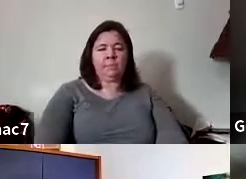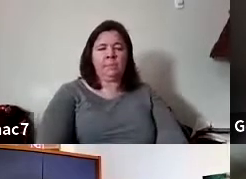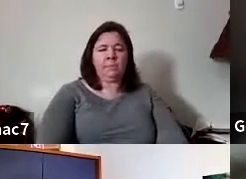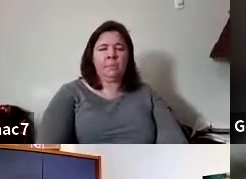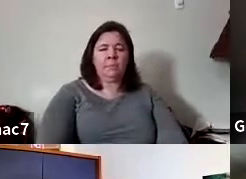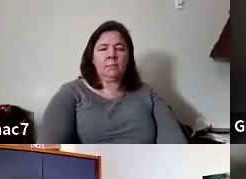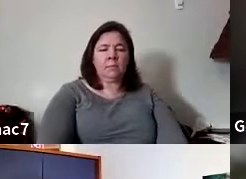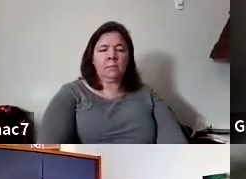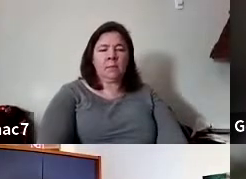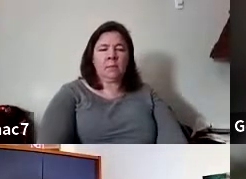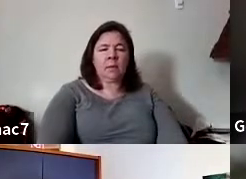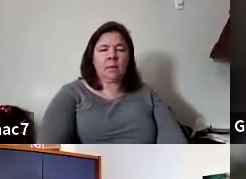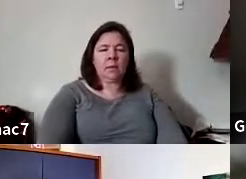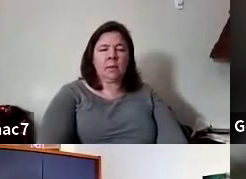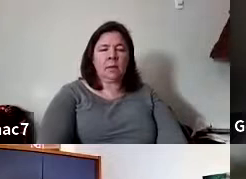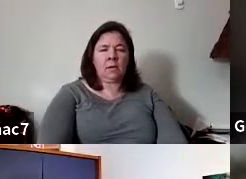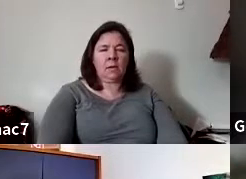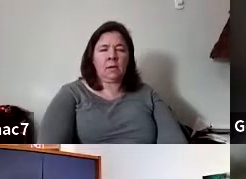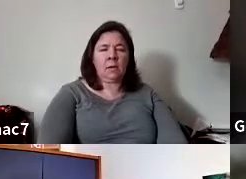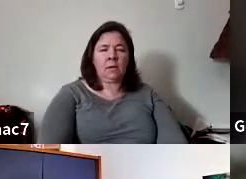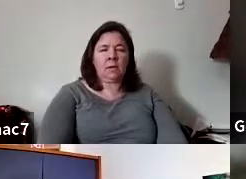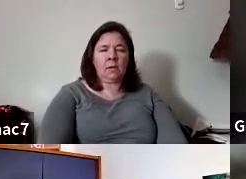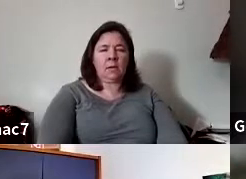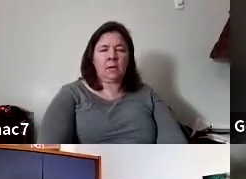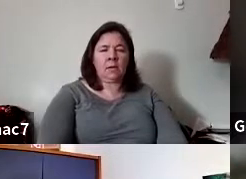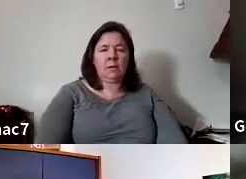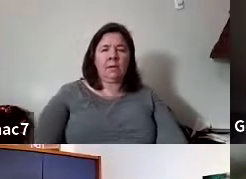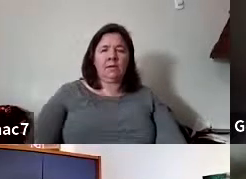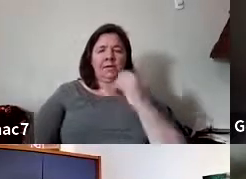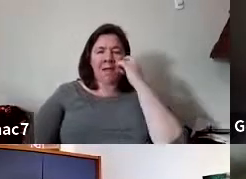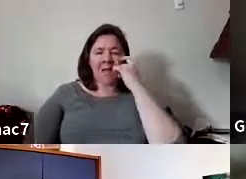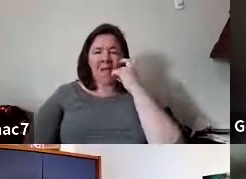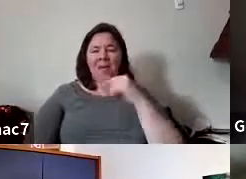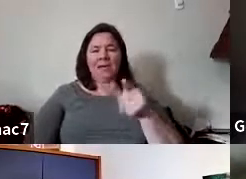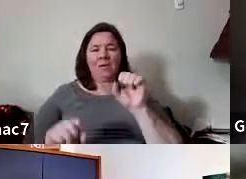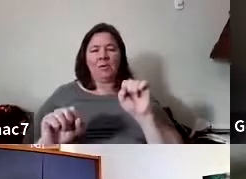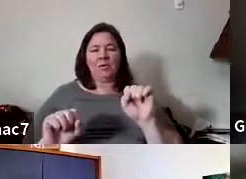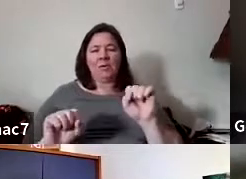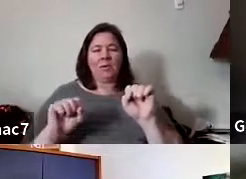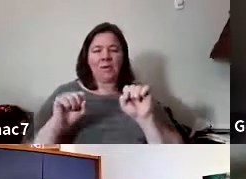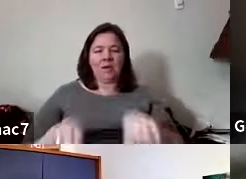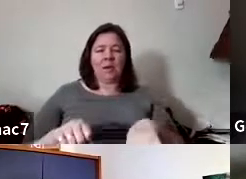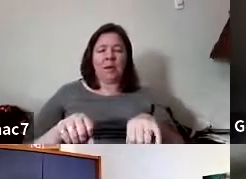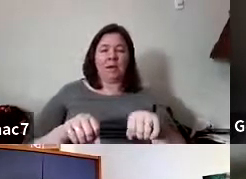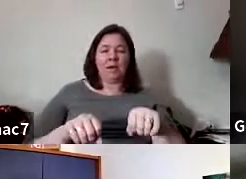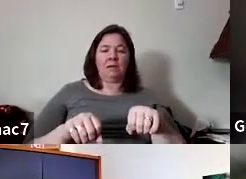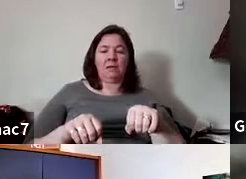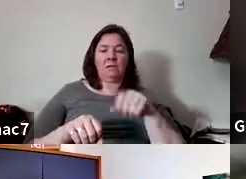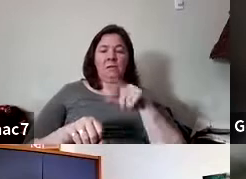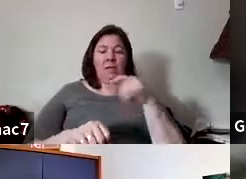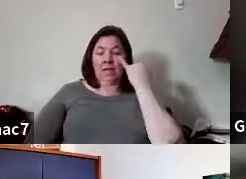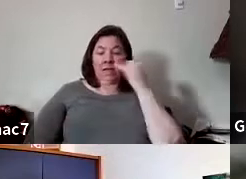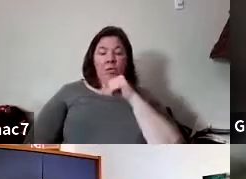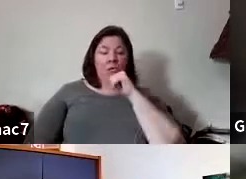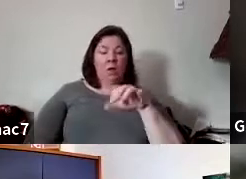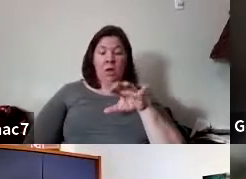That's for the co-founder position, Dr. Bill. It is. And you can elect not to be a co-founder and not pay it.